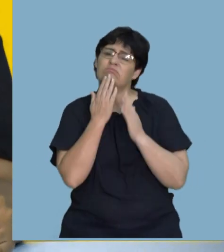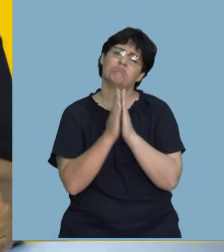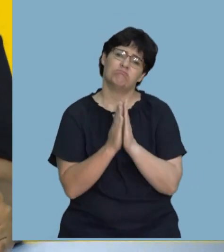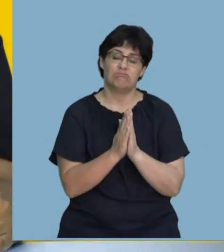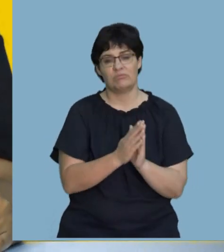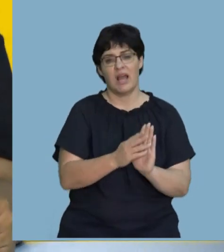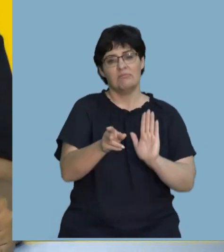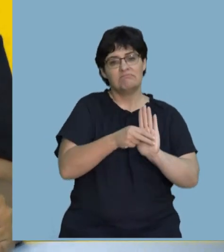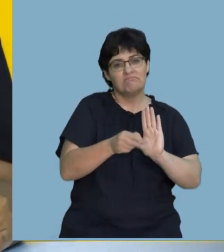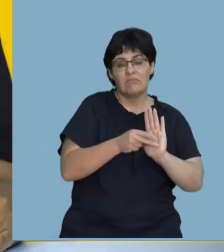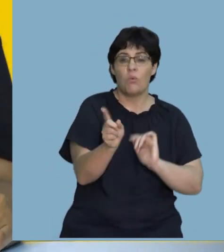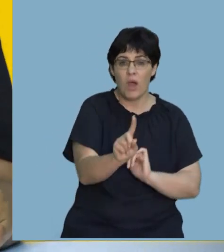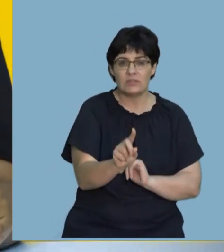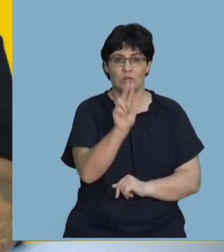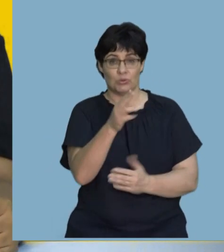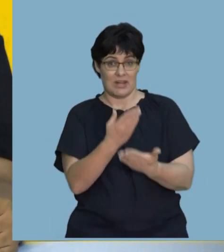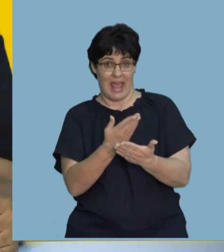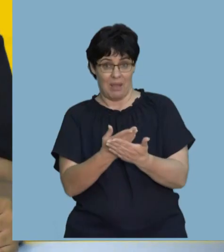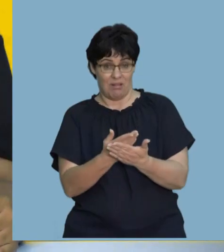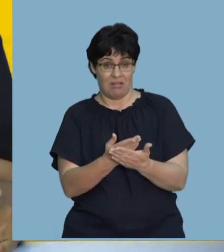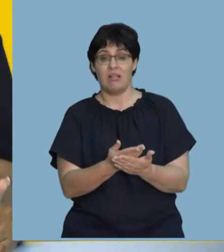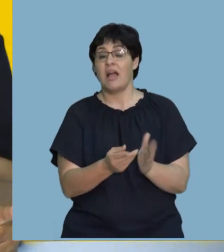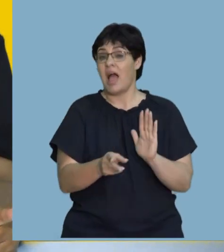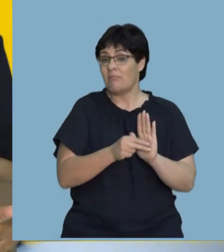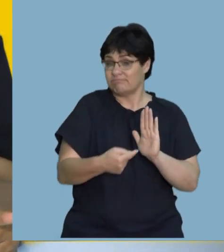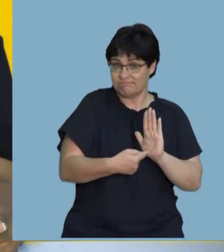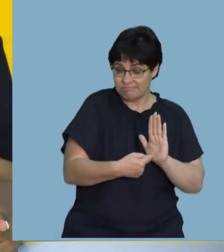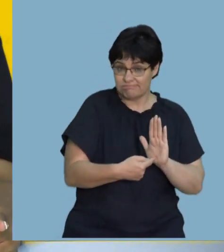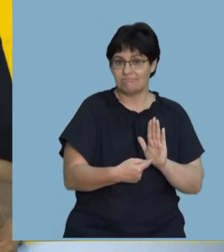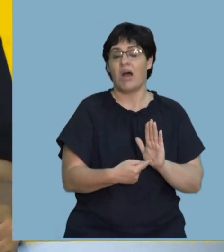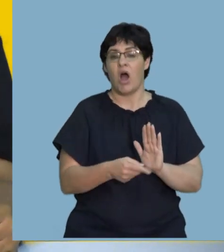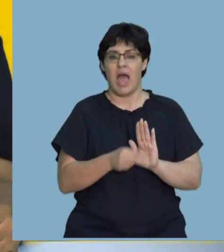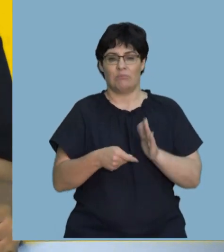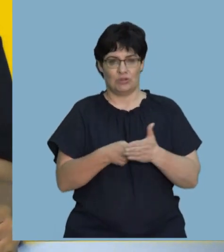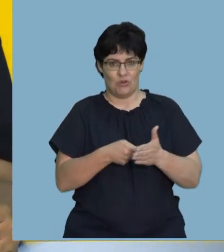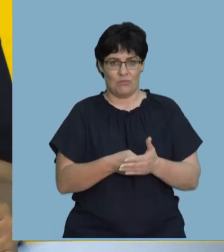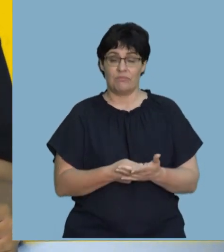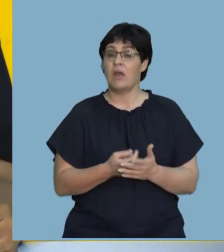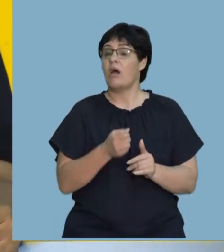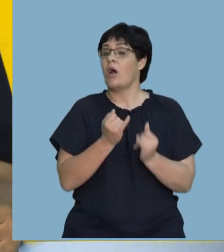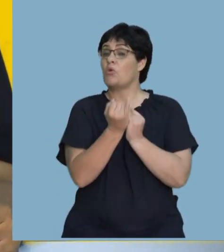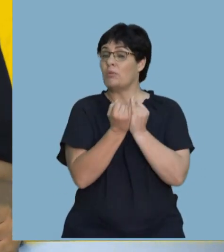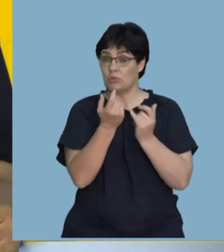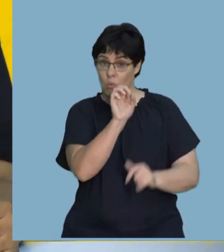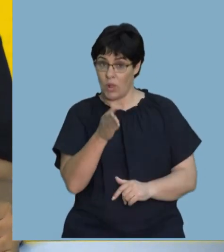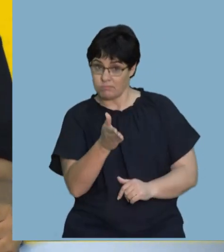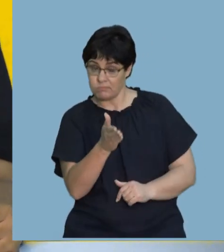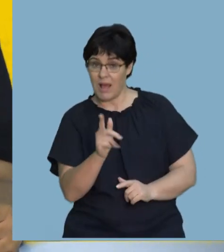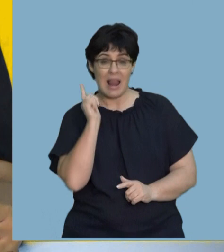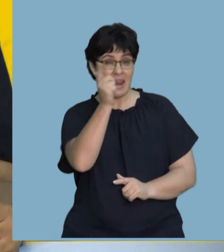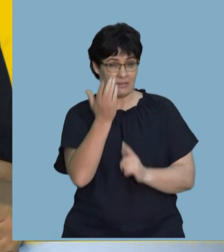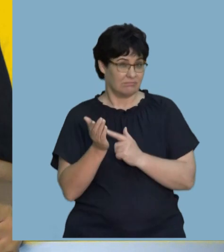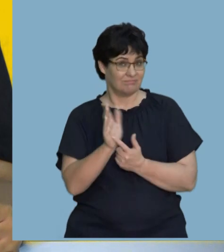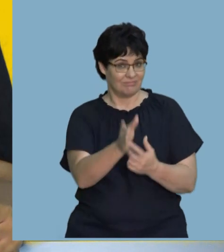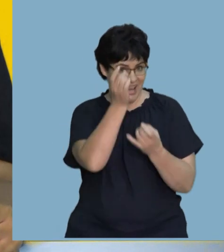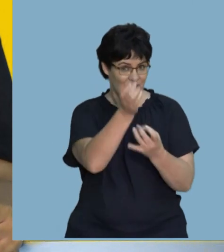the 2Enable app for free on your app store. There's also a cool competition going on, but I'll give you all of those details later on